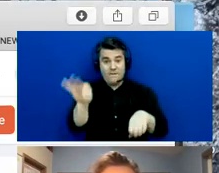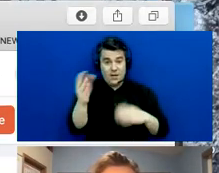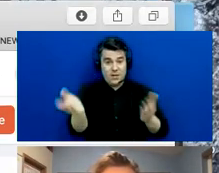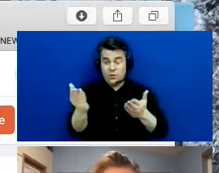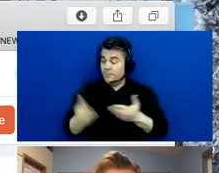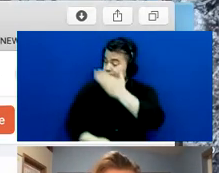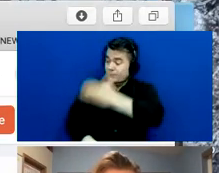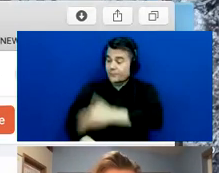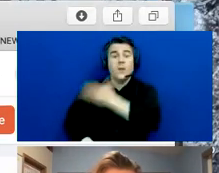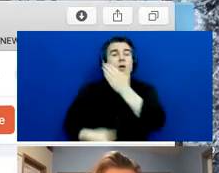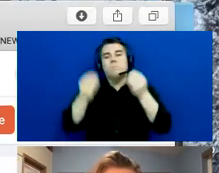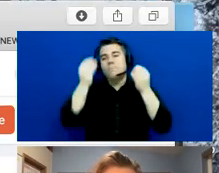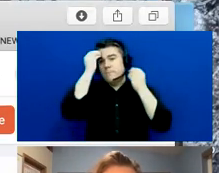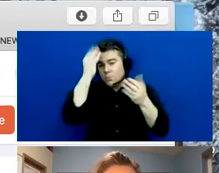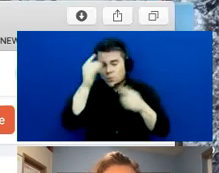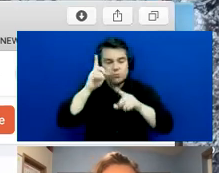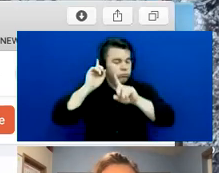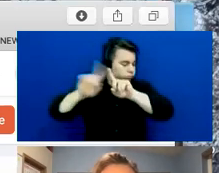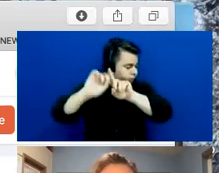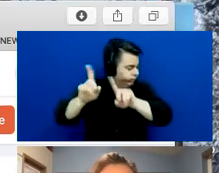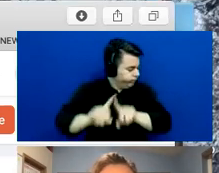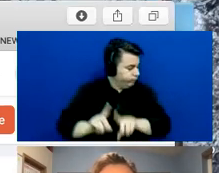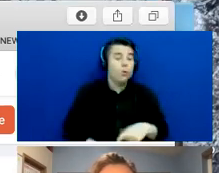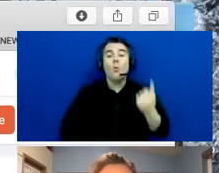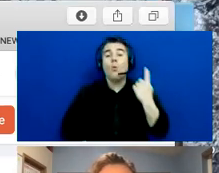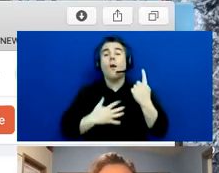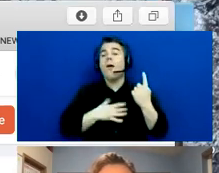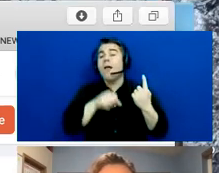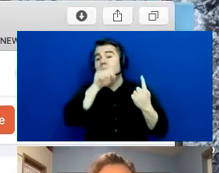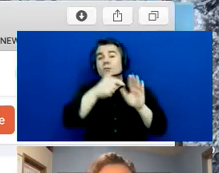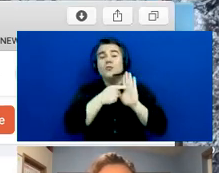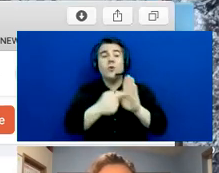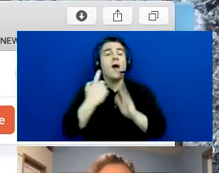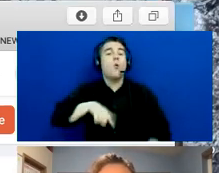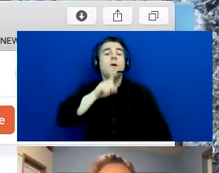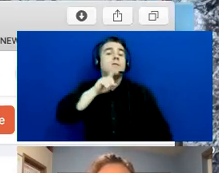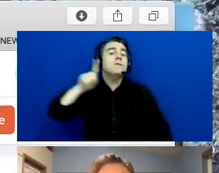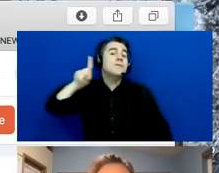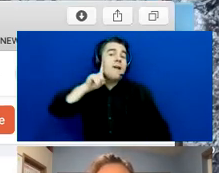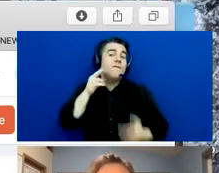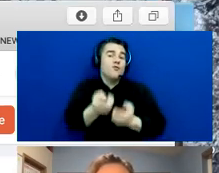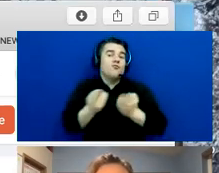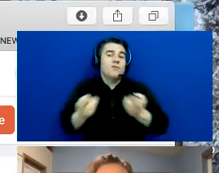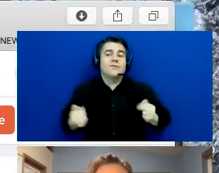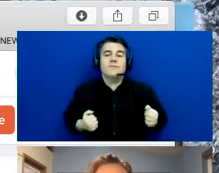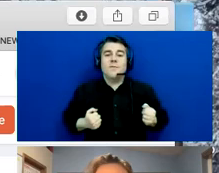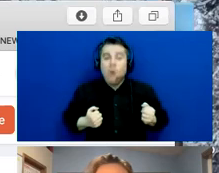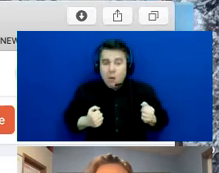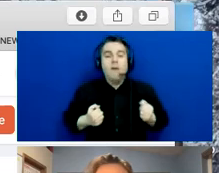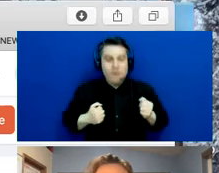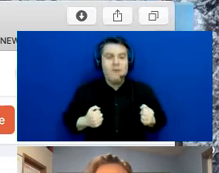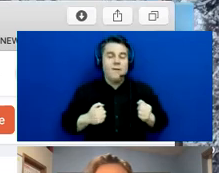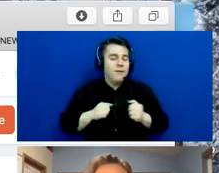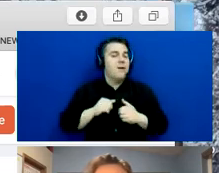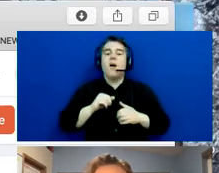of information. And one that I love to point out is our deaf resources. This is information all